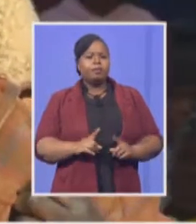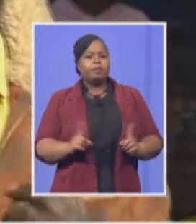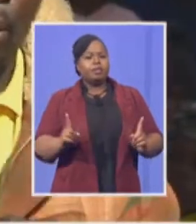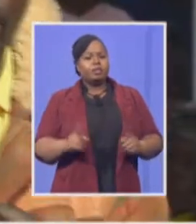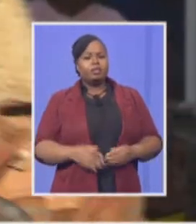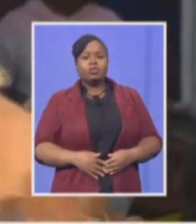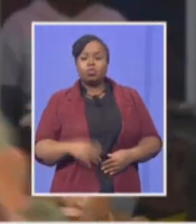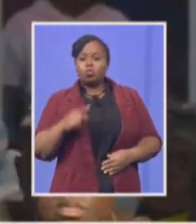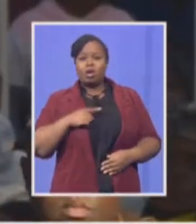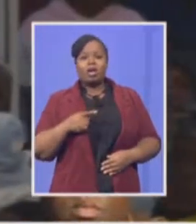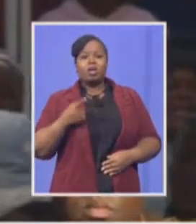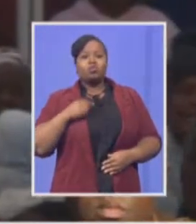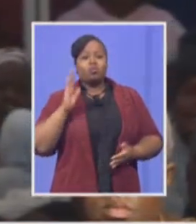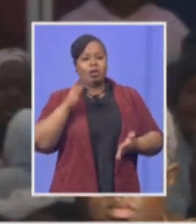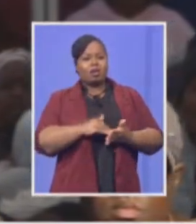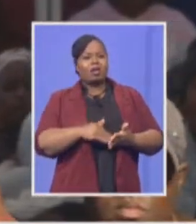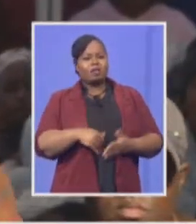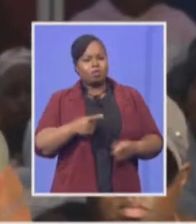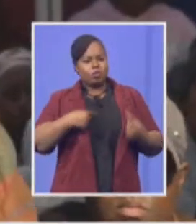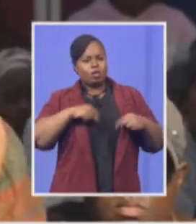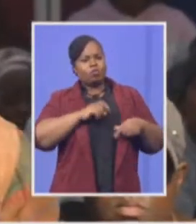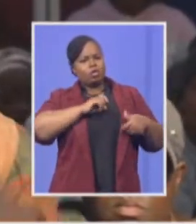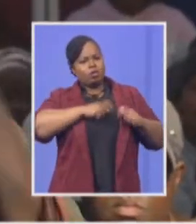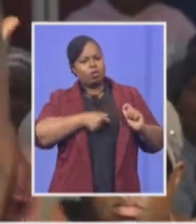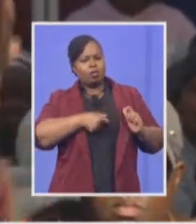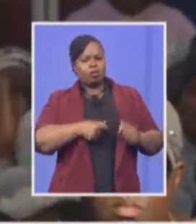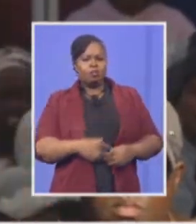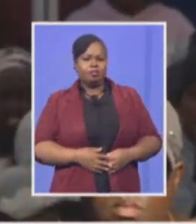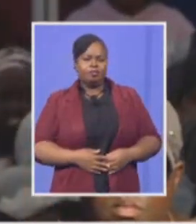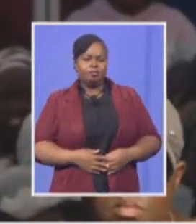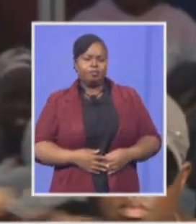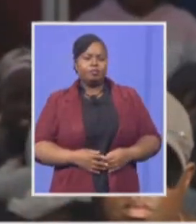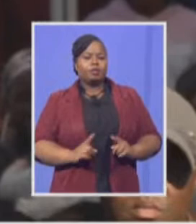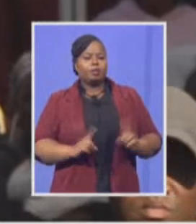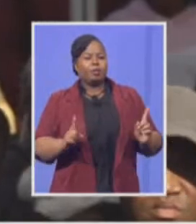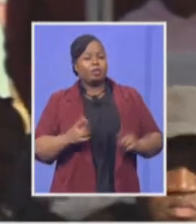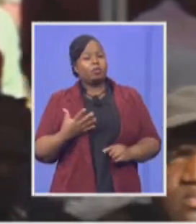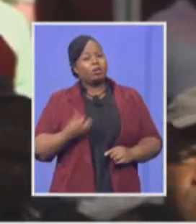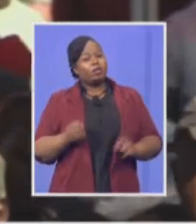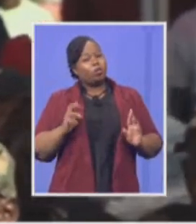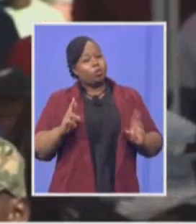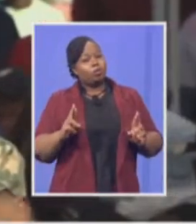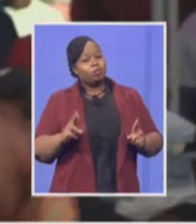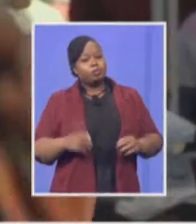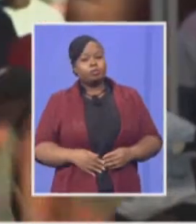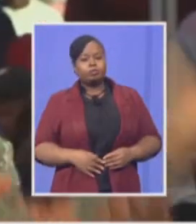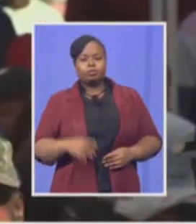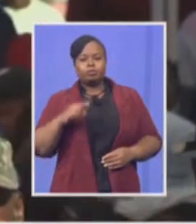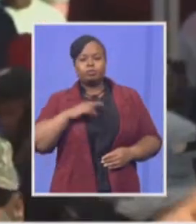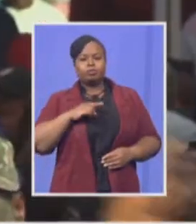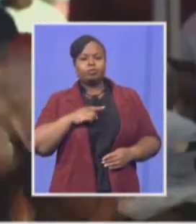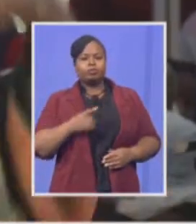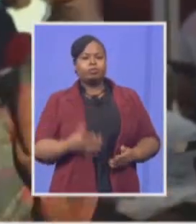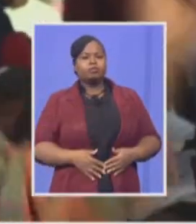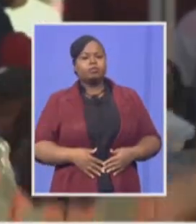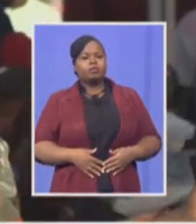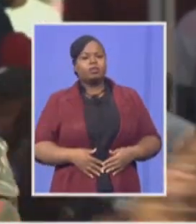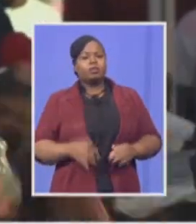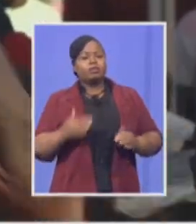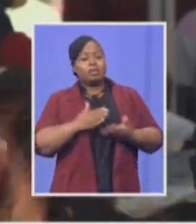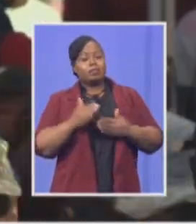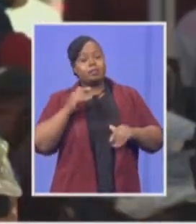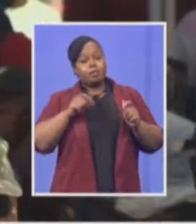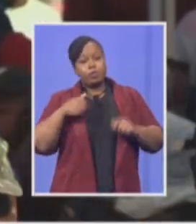ukuthi ufika sidabukile enhlizweni. Kodwa ke siba nalo lelo themba ngoba vele basishiye abahamba